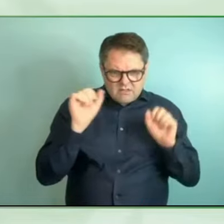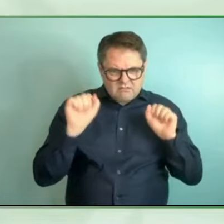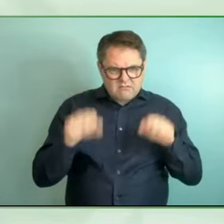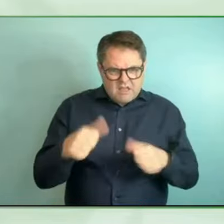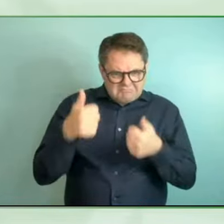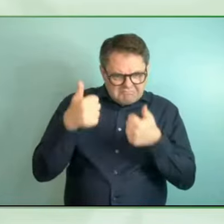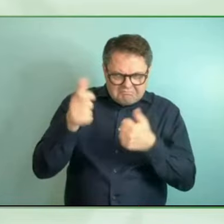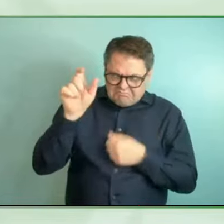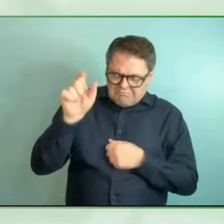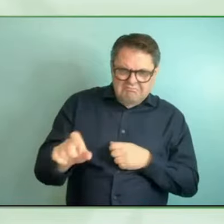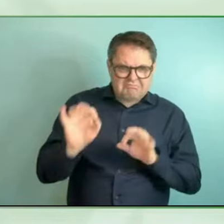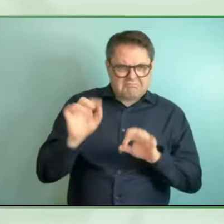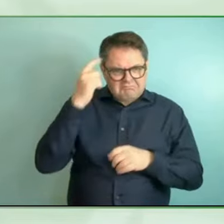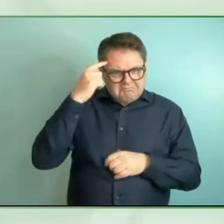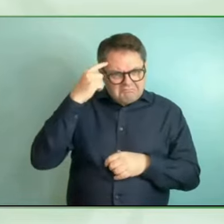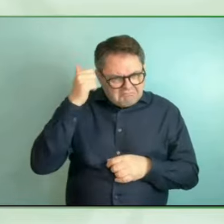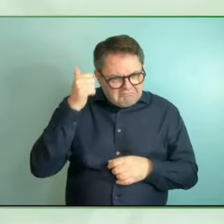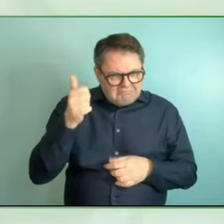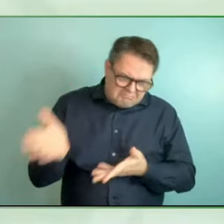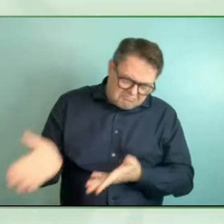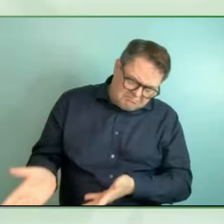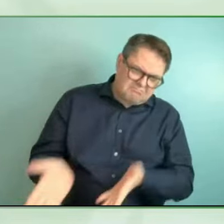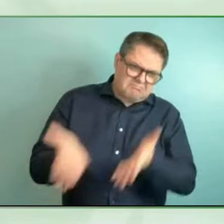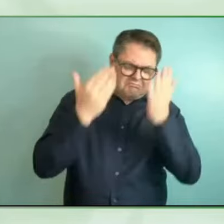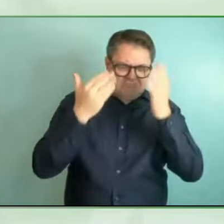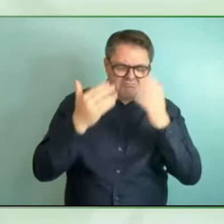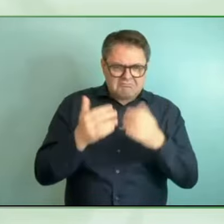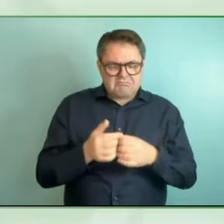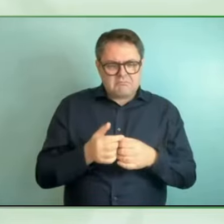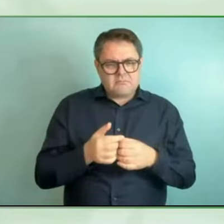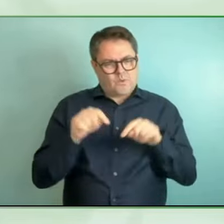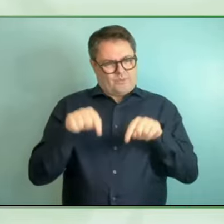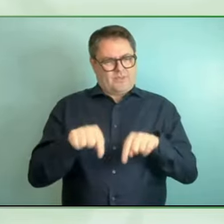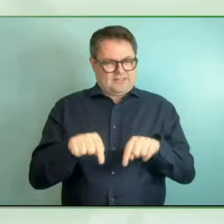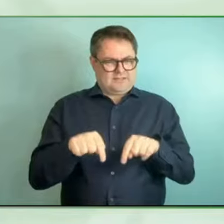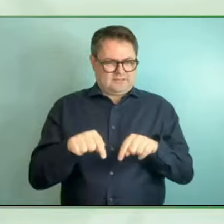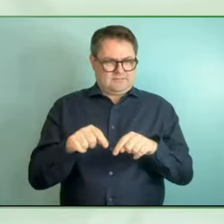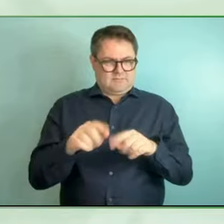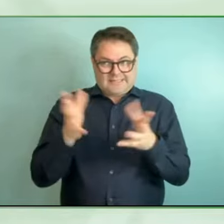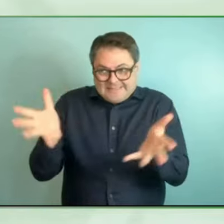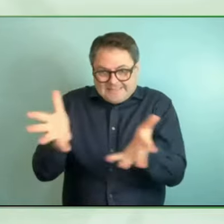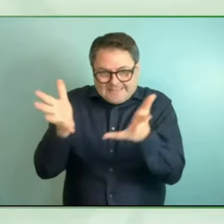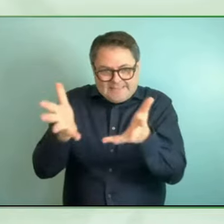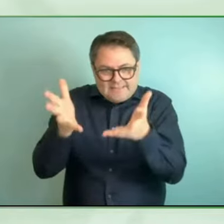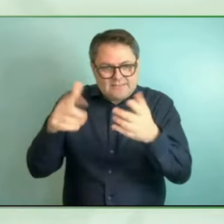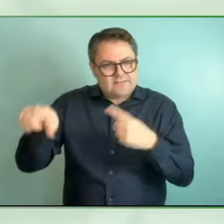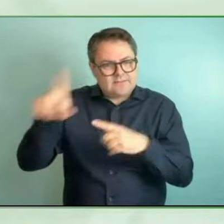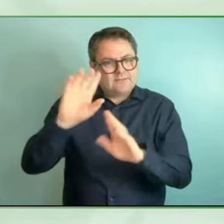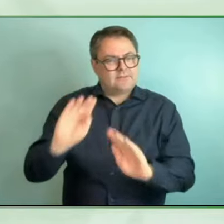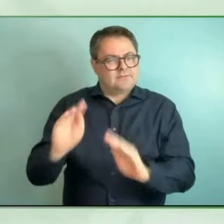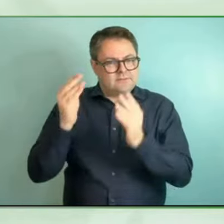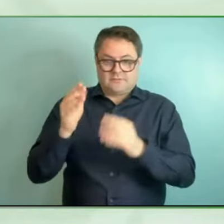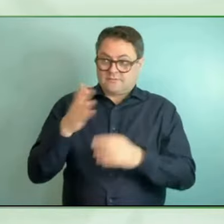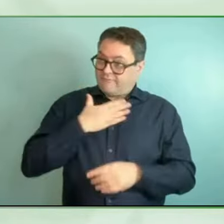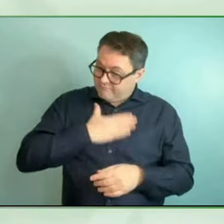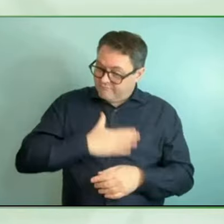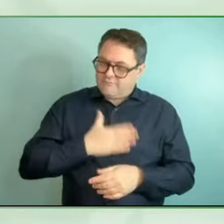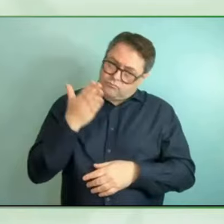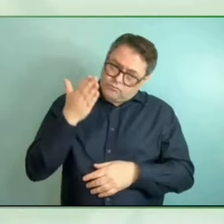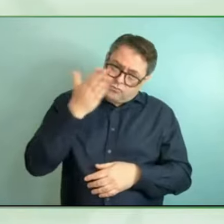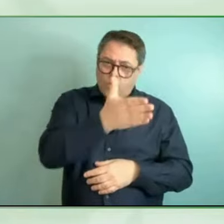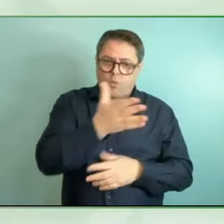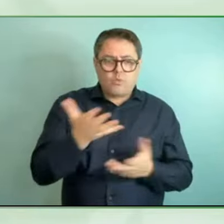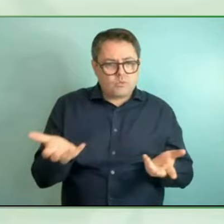don't. So this is really something that is really important. We